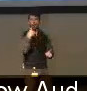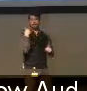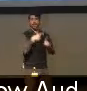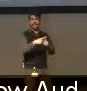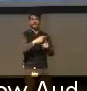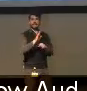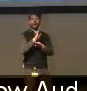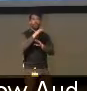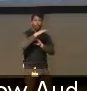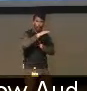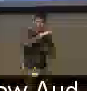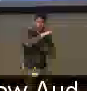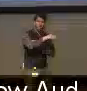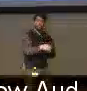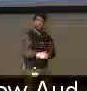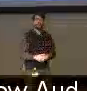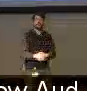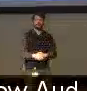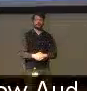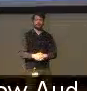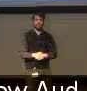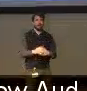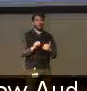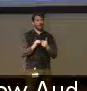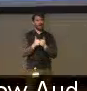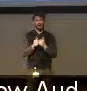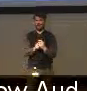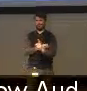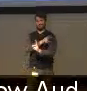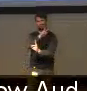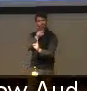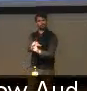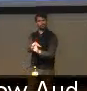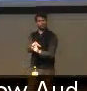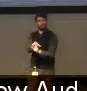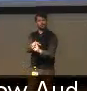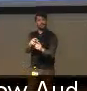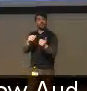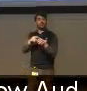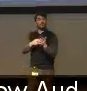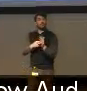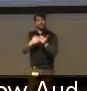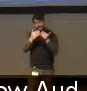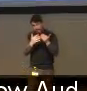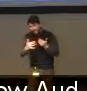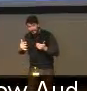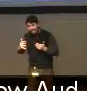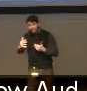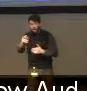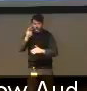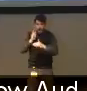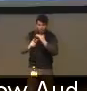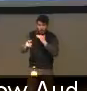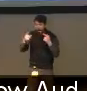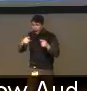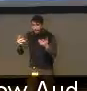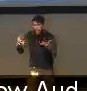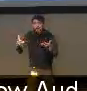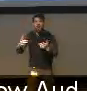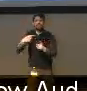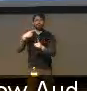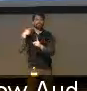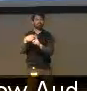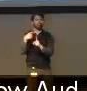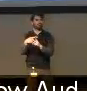So what that translates into is a much better outlook for capacity over the next 2 weeks. This is a look at our